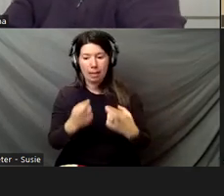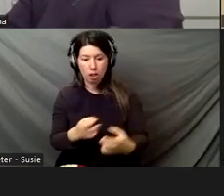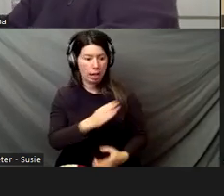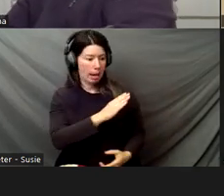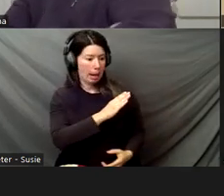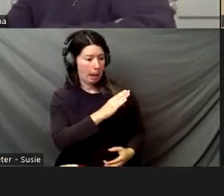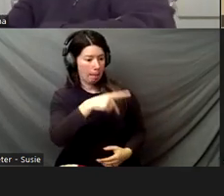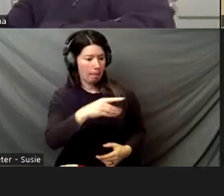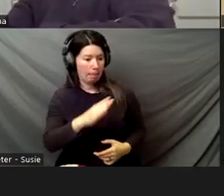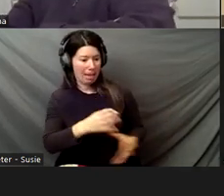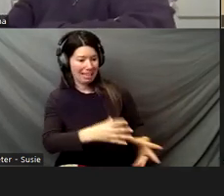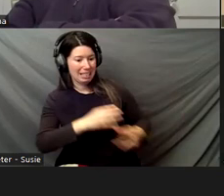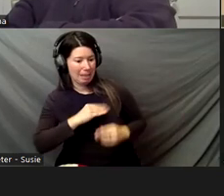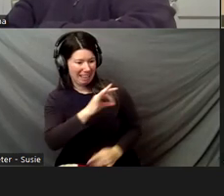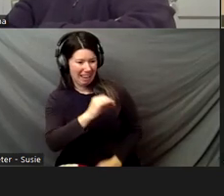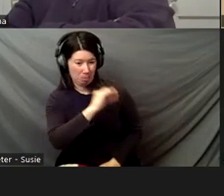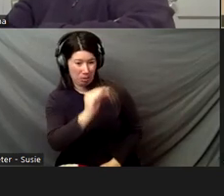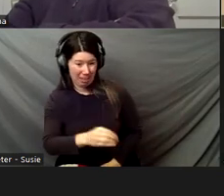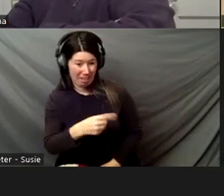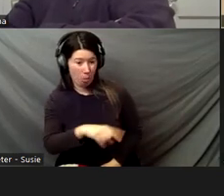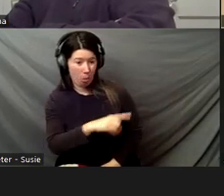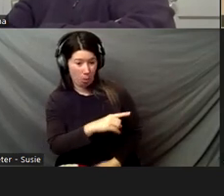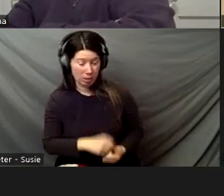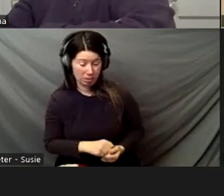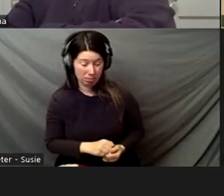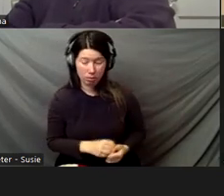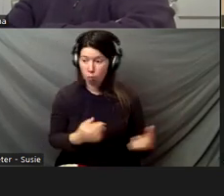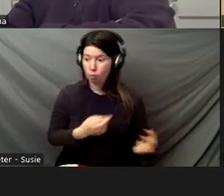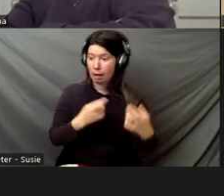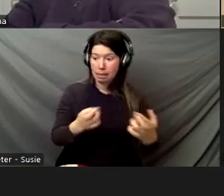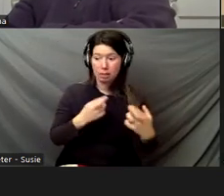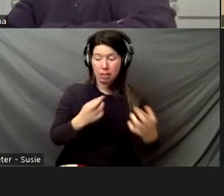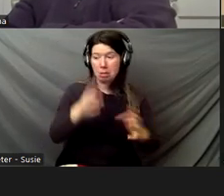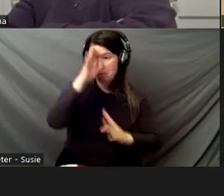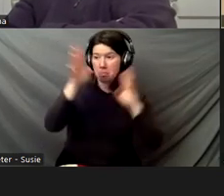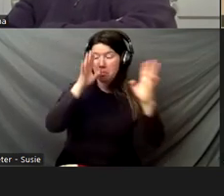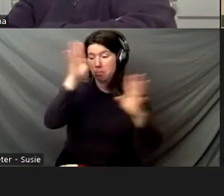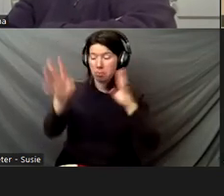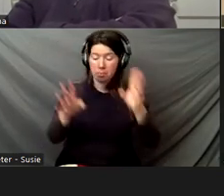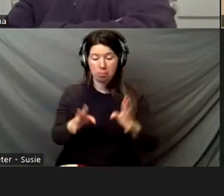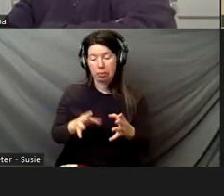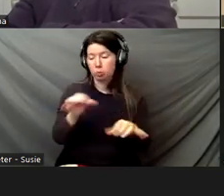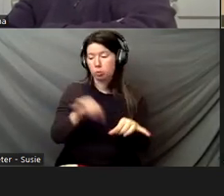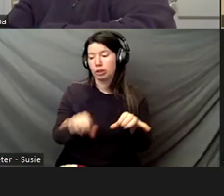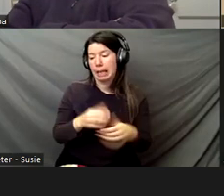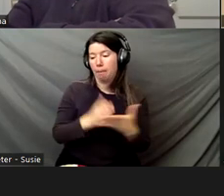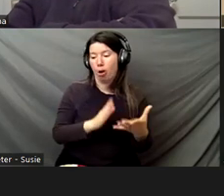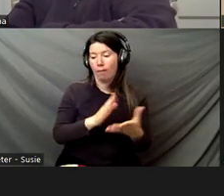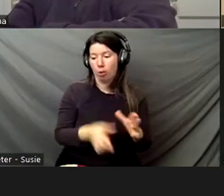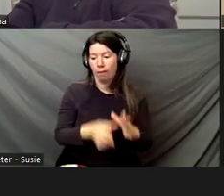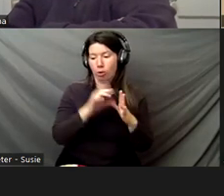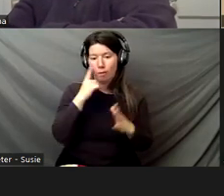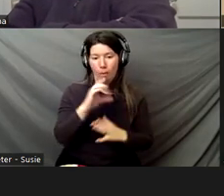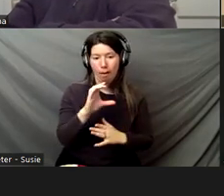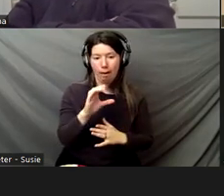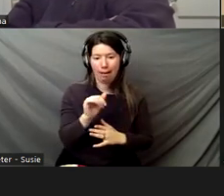like 90% of those. And they just make the recommendations off the cuff as part of a routine part of their review of cases. So